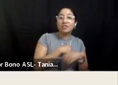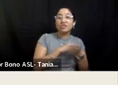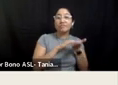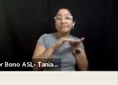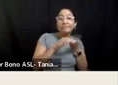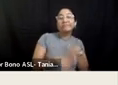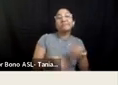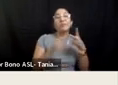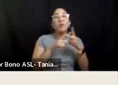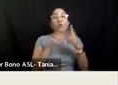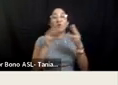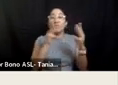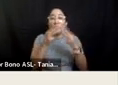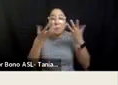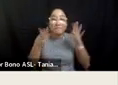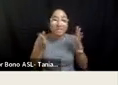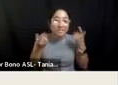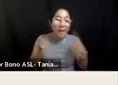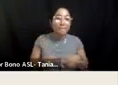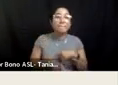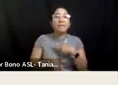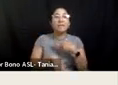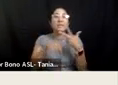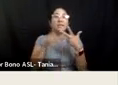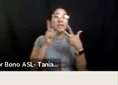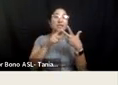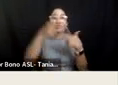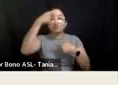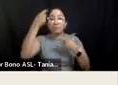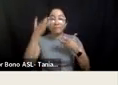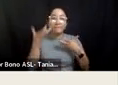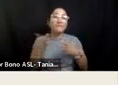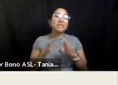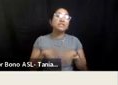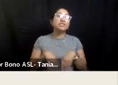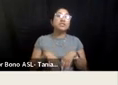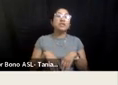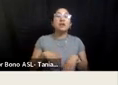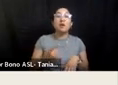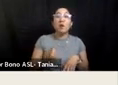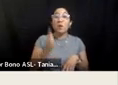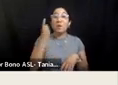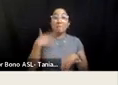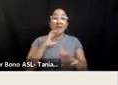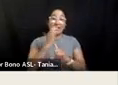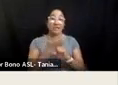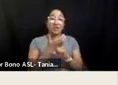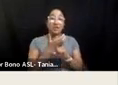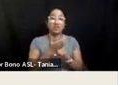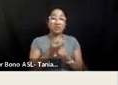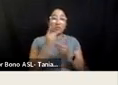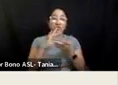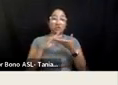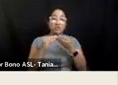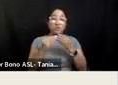dealt with the trauma and the tension. In Black Mexican, one of my characters who is kind of being abused by her professor, a